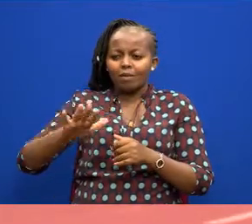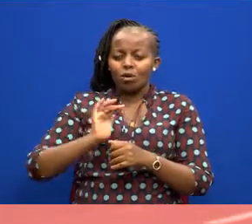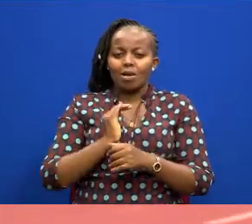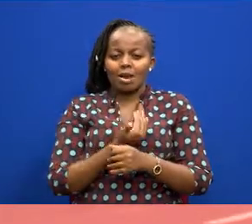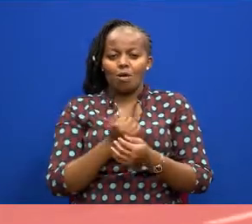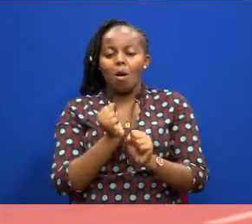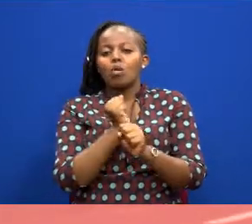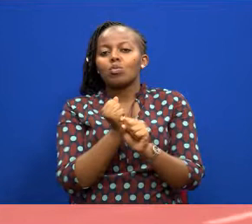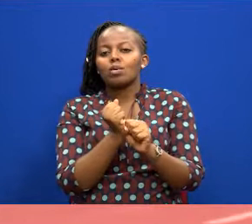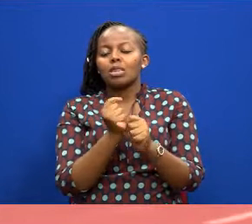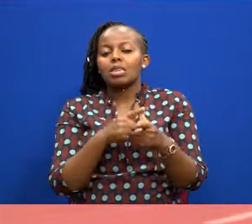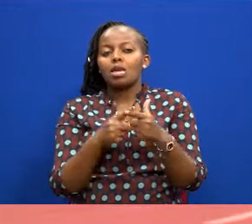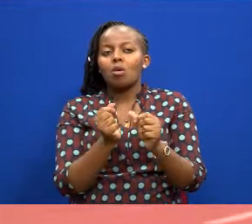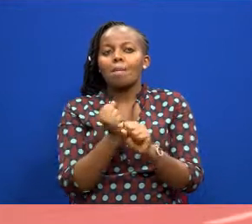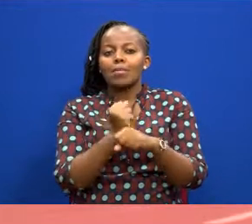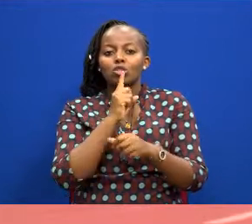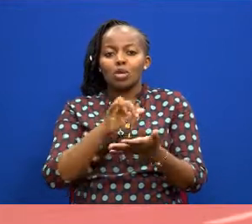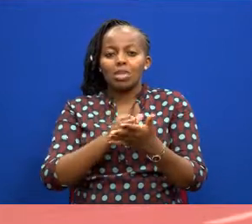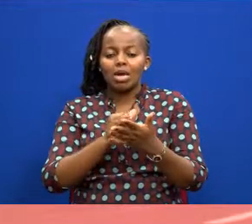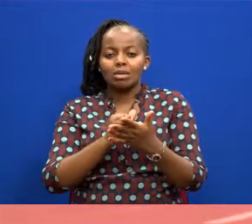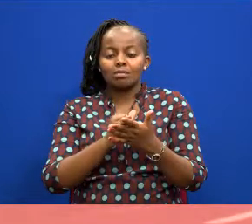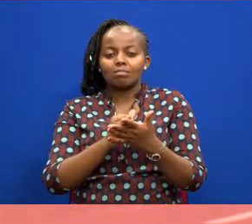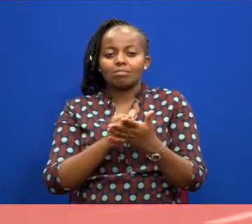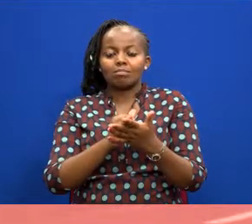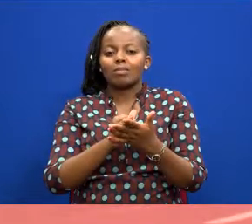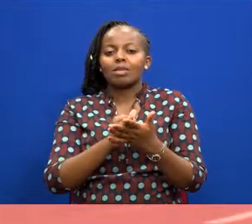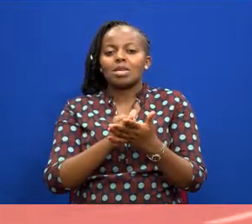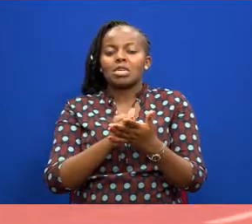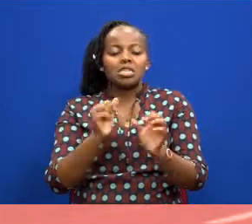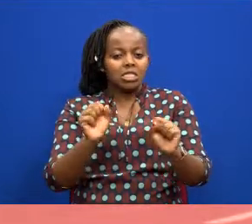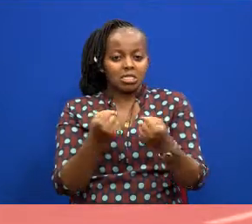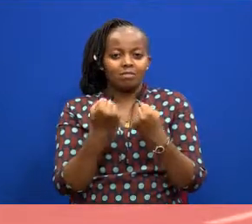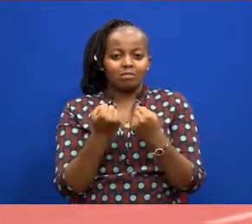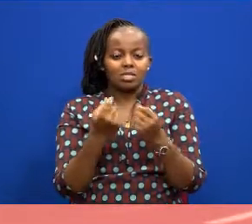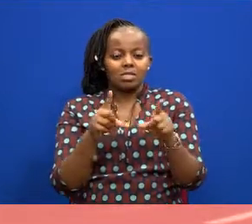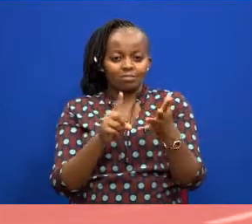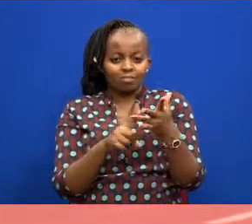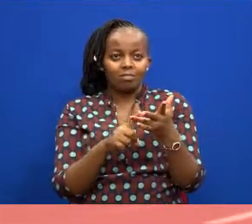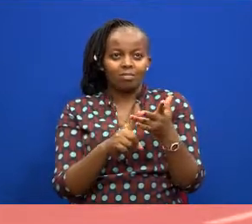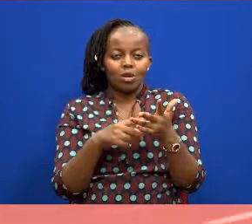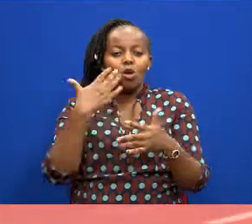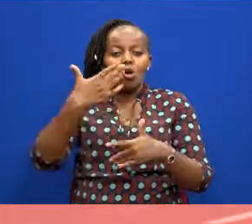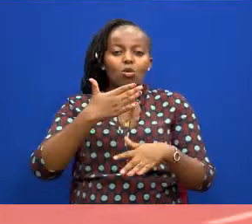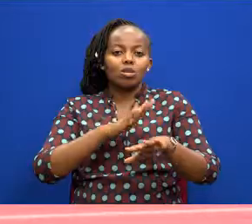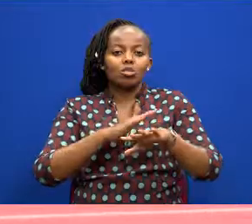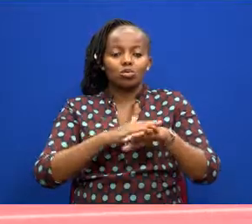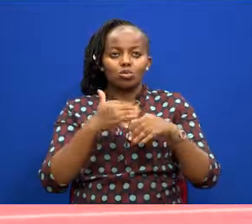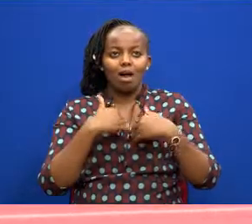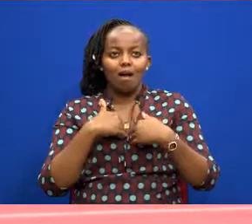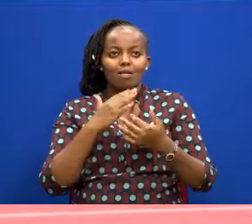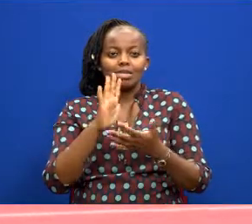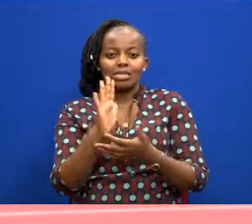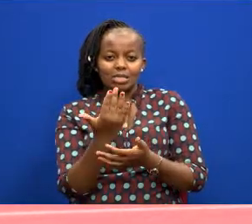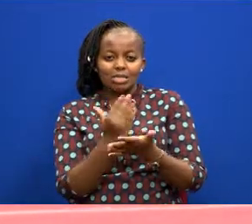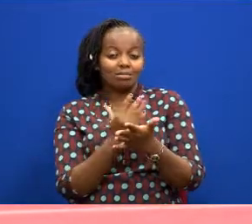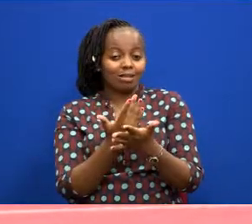need to ensure that where you are doing this activity are safe for play. Secondly, it is always good to have some water with